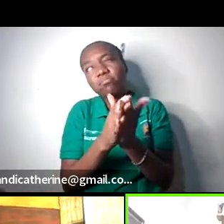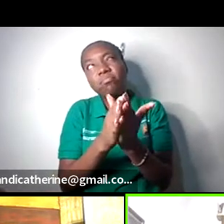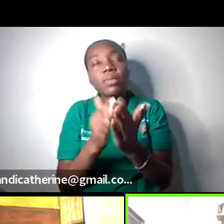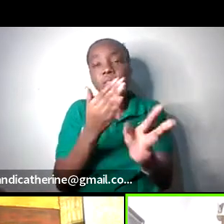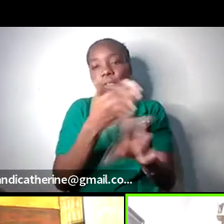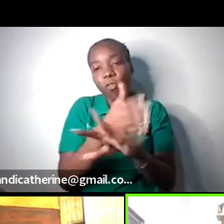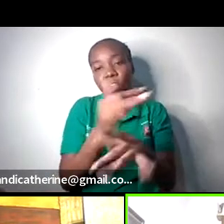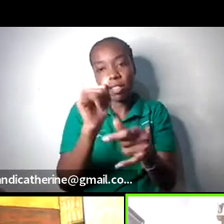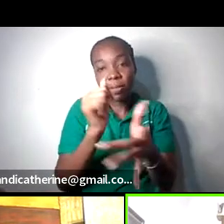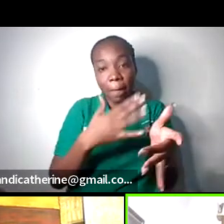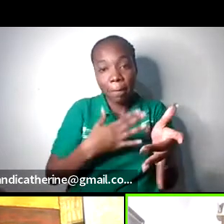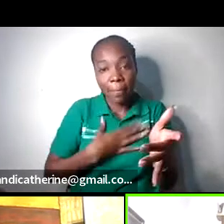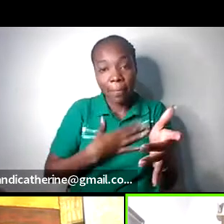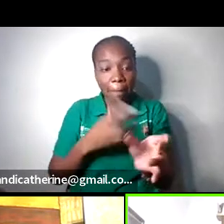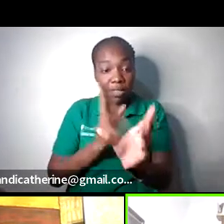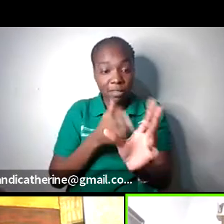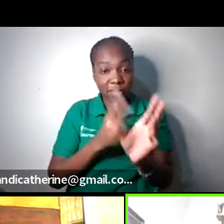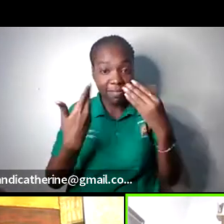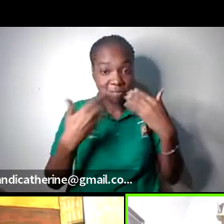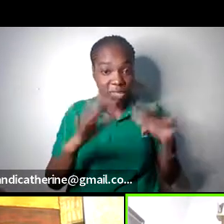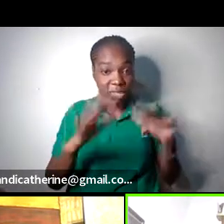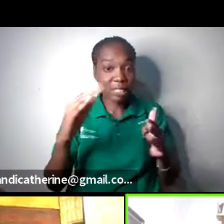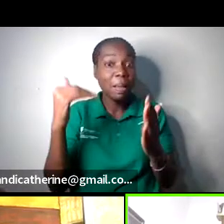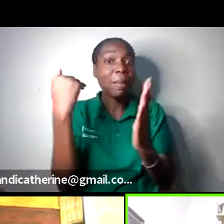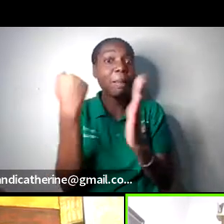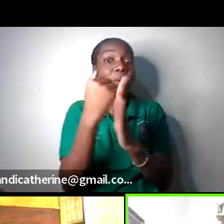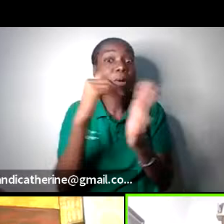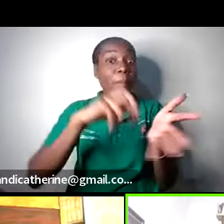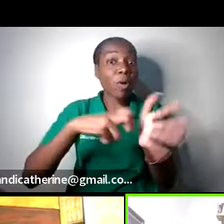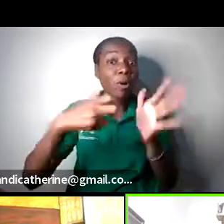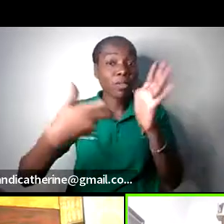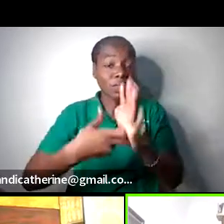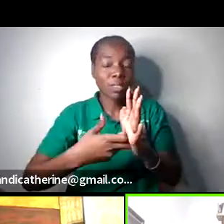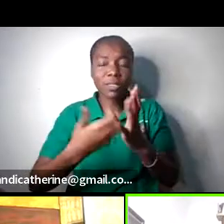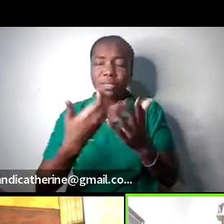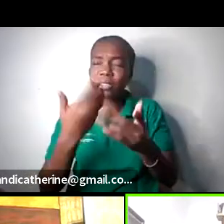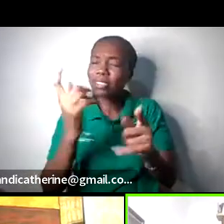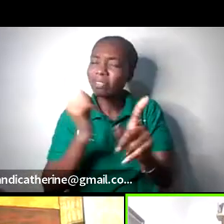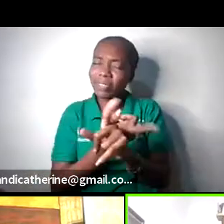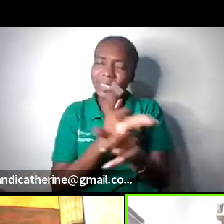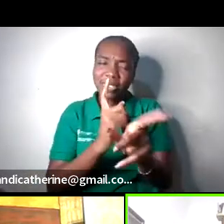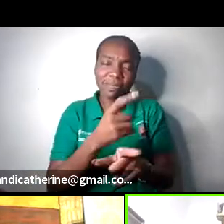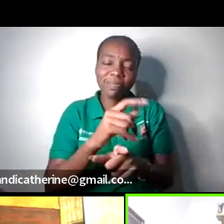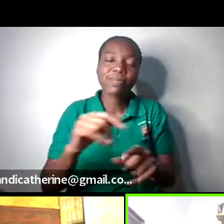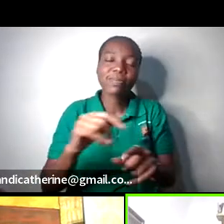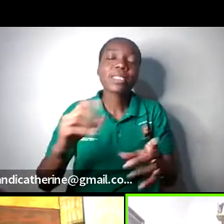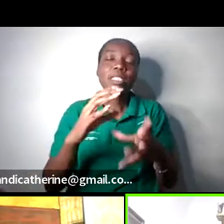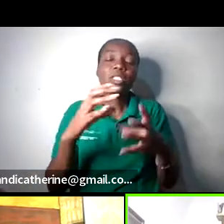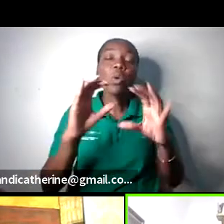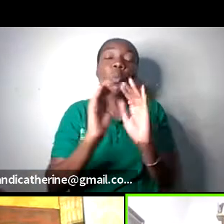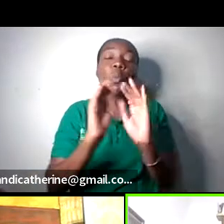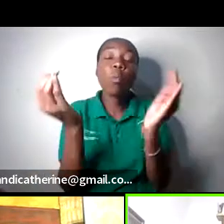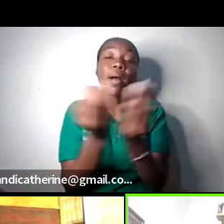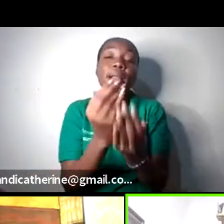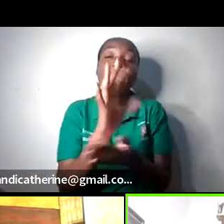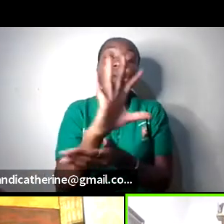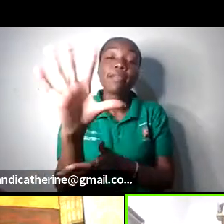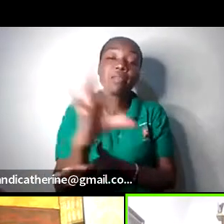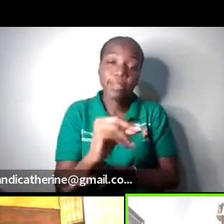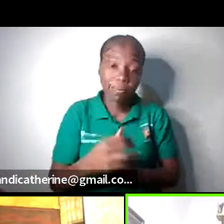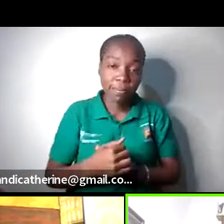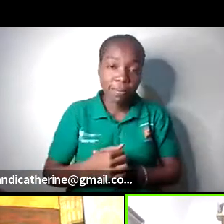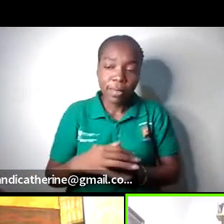participated in many projects on the African continent. And I've seen the impact of those projects to the